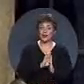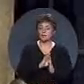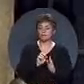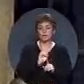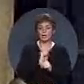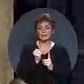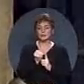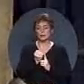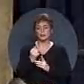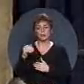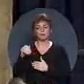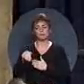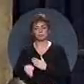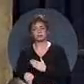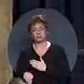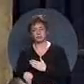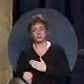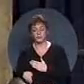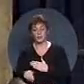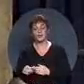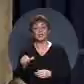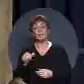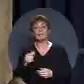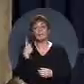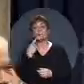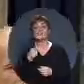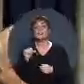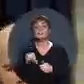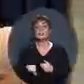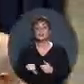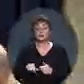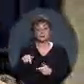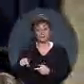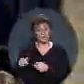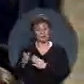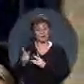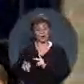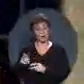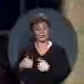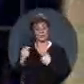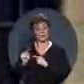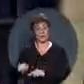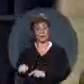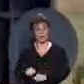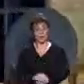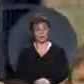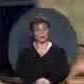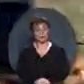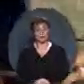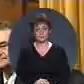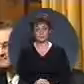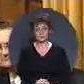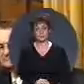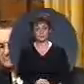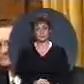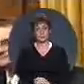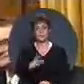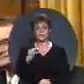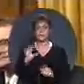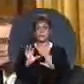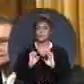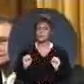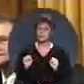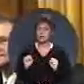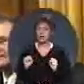than improving, the situation is just getting worse, particularly for civilians? The Honourable Parliamentary Secretary to the Prime Minister.